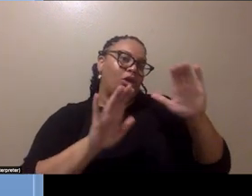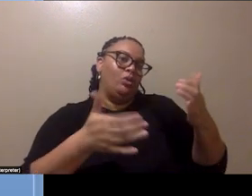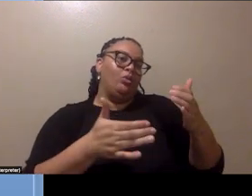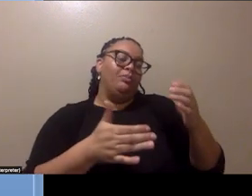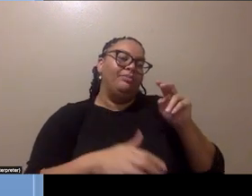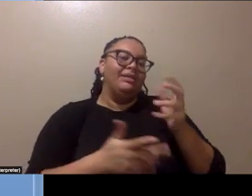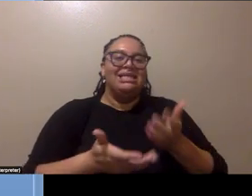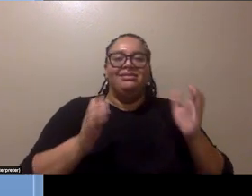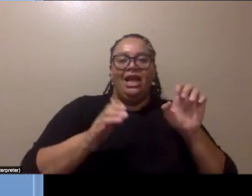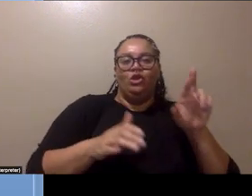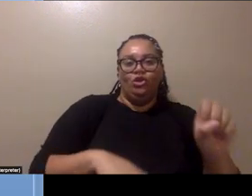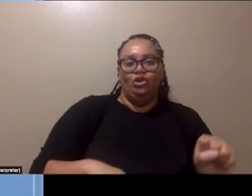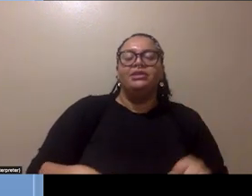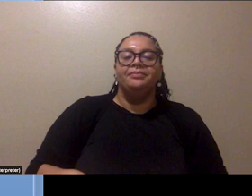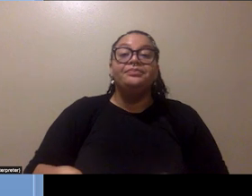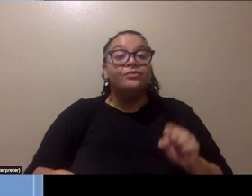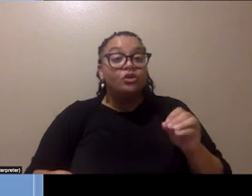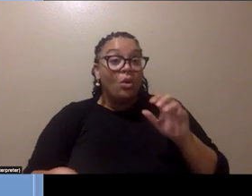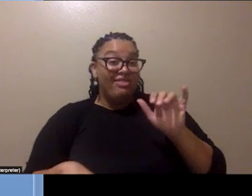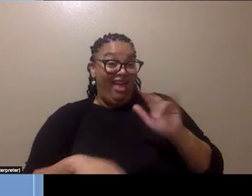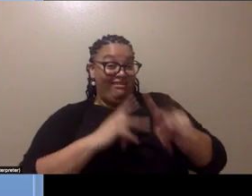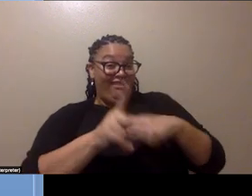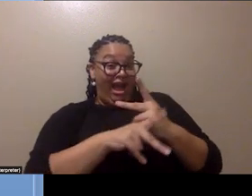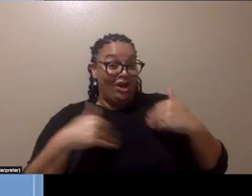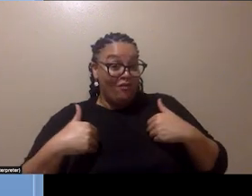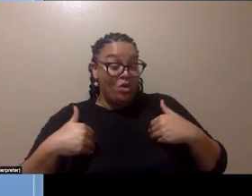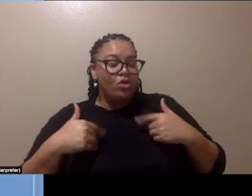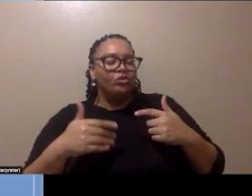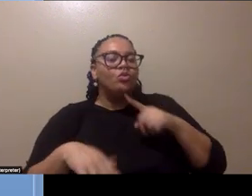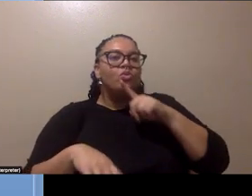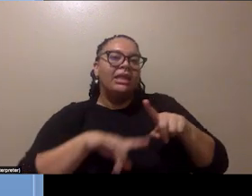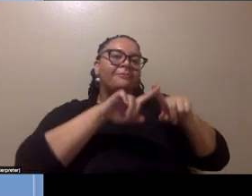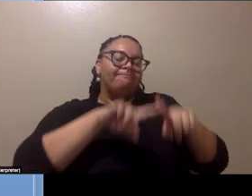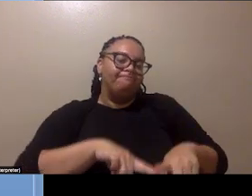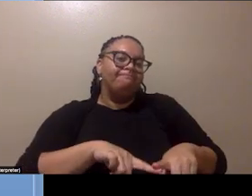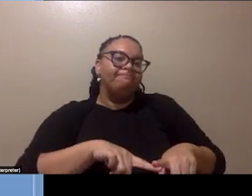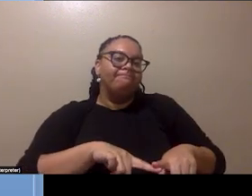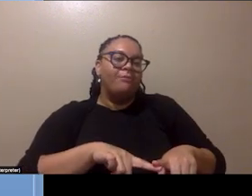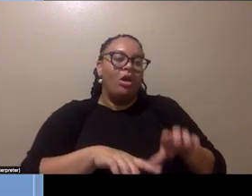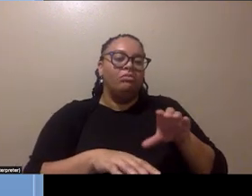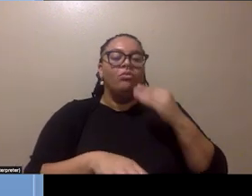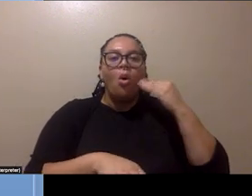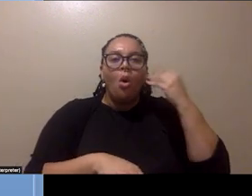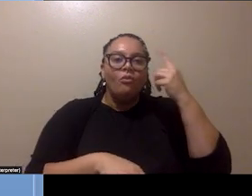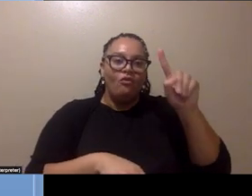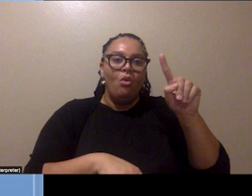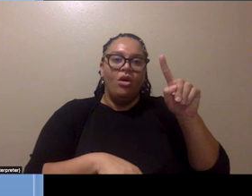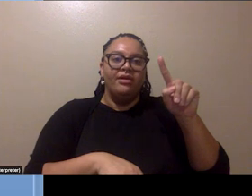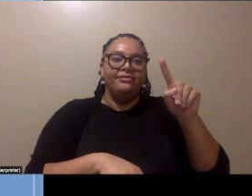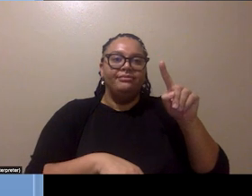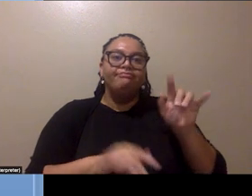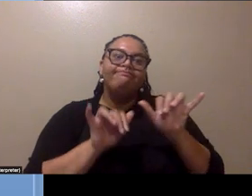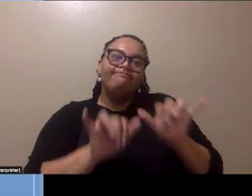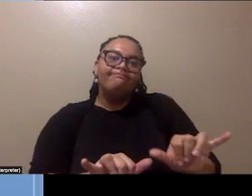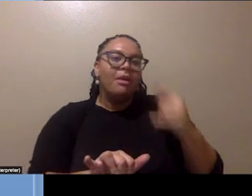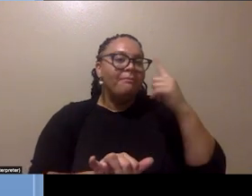lot of secondary cavity nesters. So these birds rely on snags and rely on cavities for nesting, but they